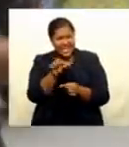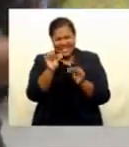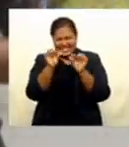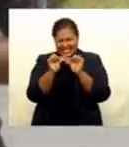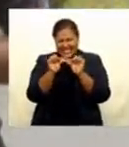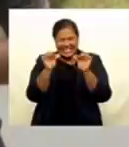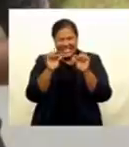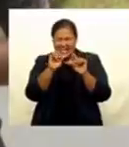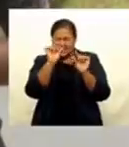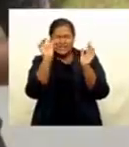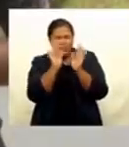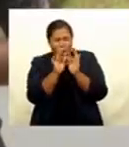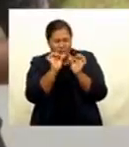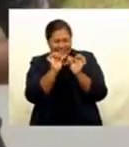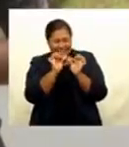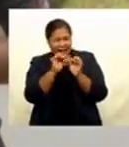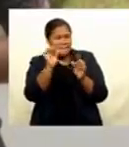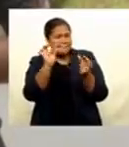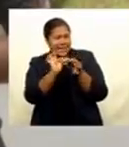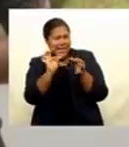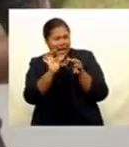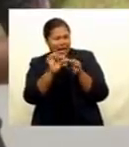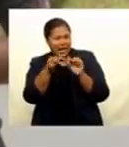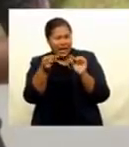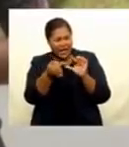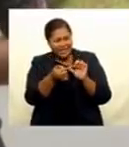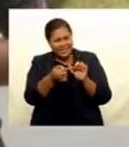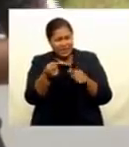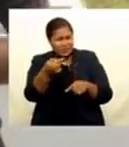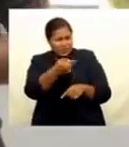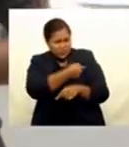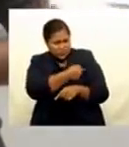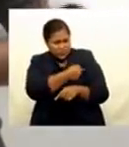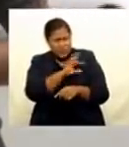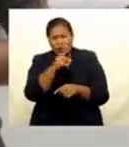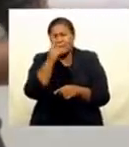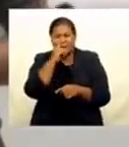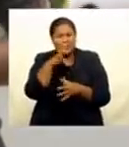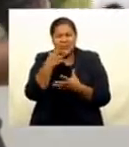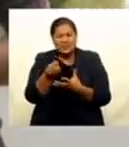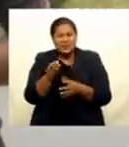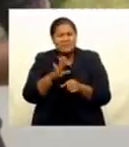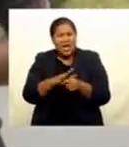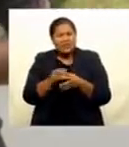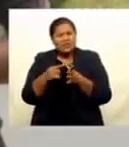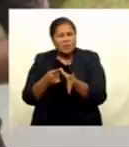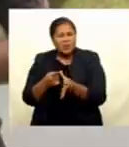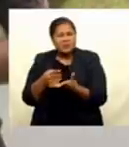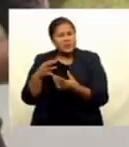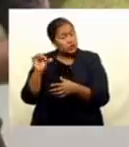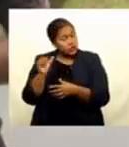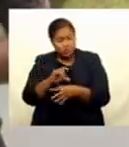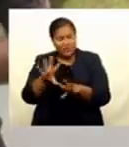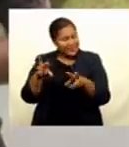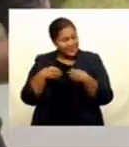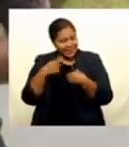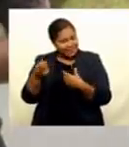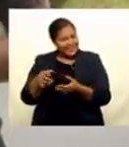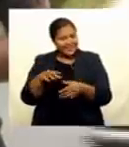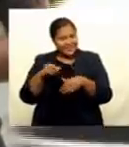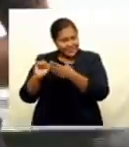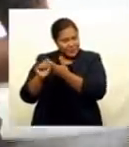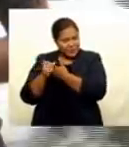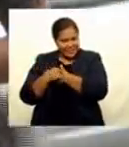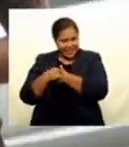too small to carry a metallic chip, and therefore people should still make it their responsibility to get this life-saving vaccine in order to